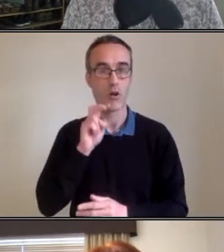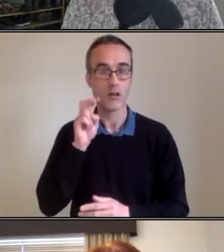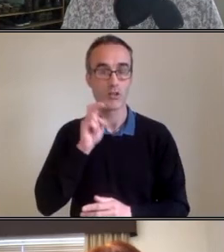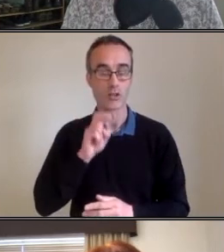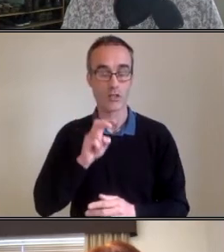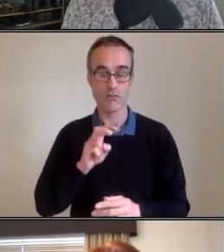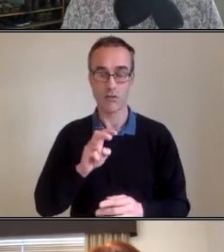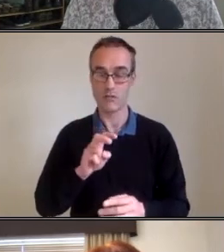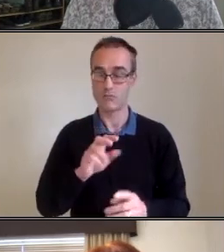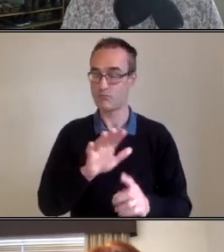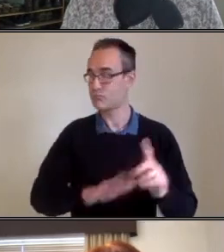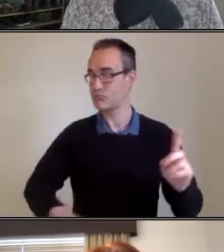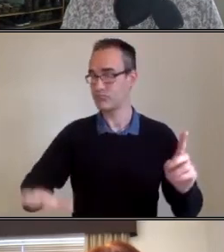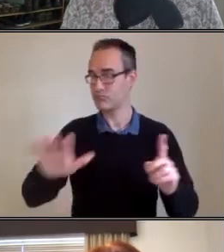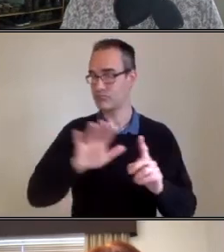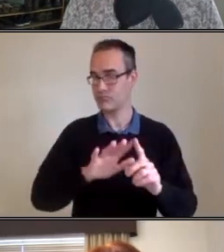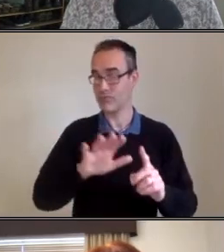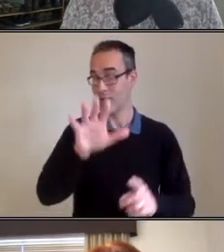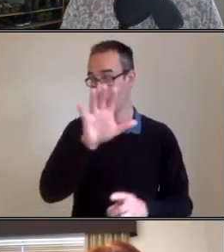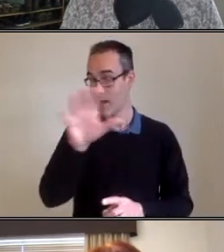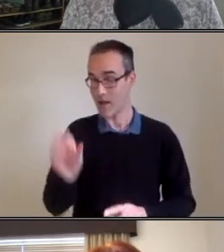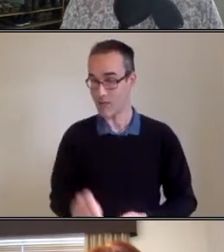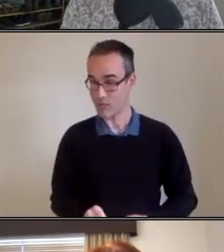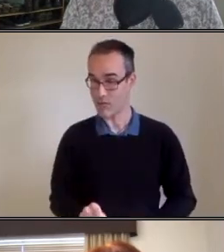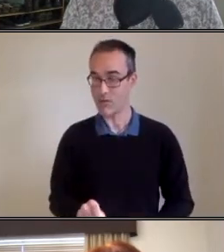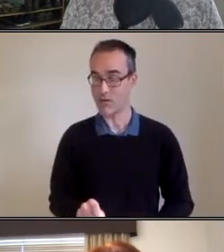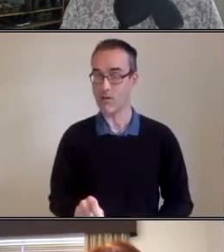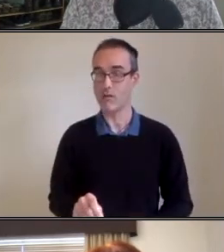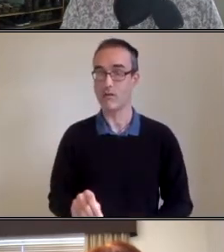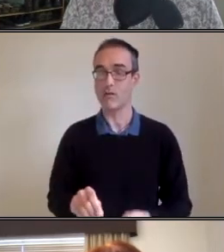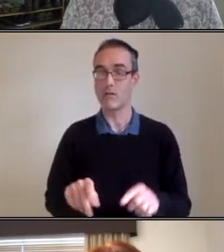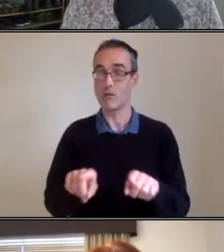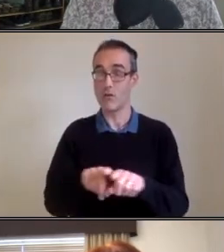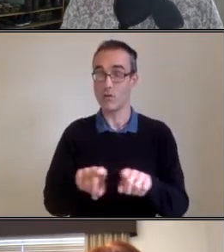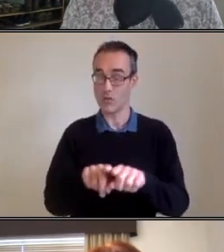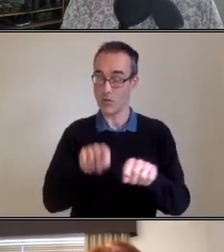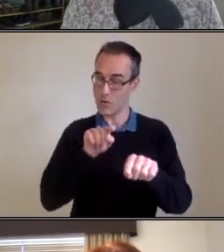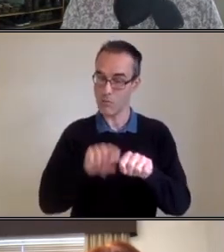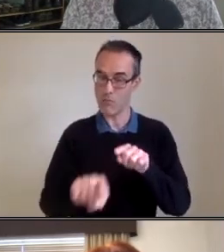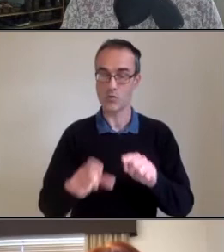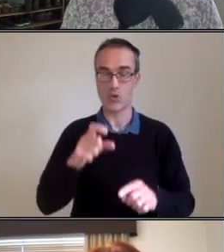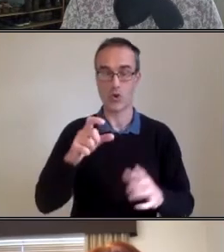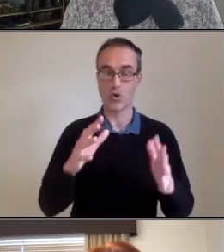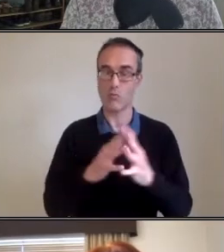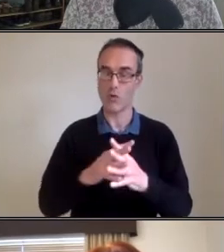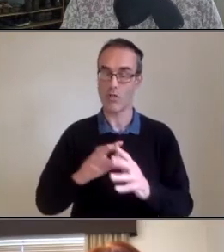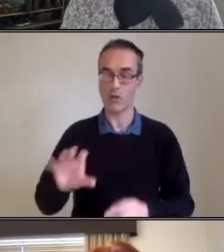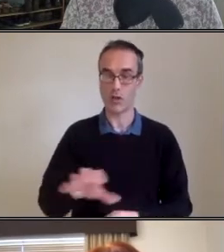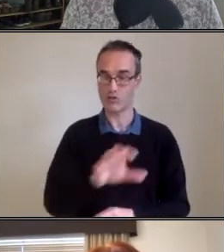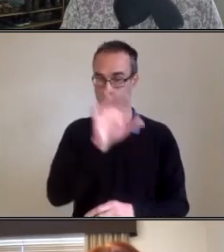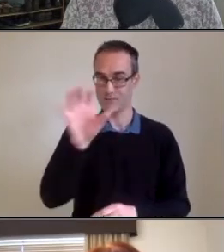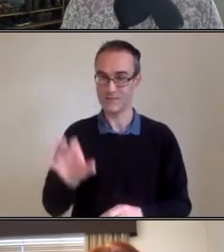board, Africa and majority of the Commonwealth countries.